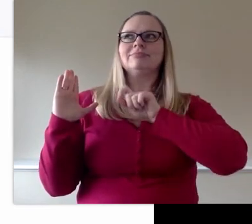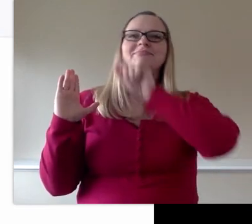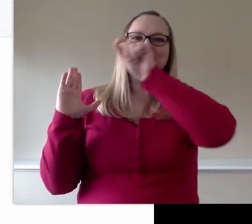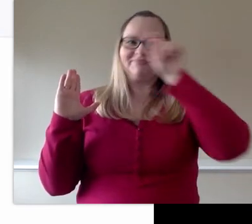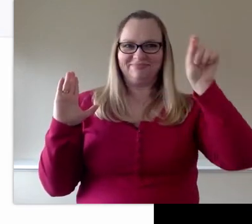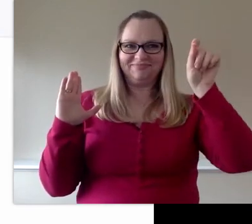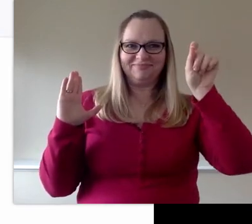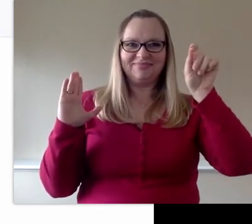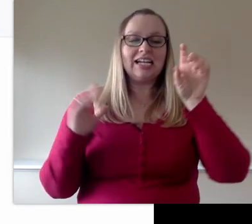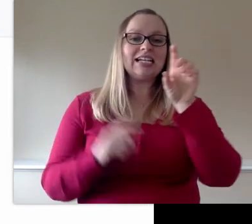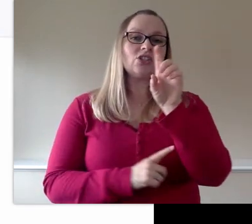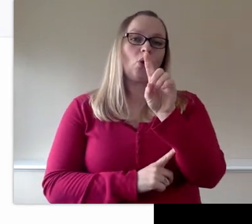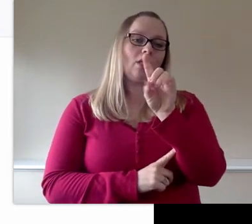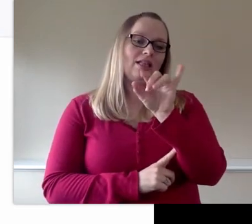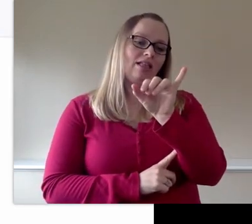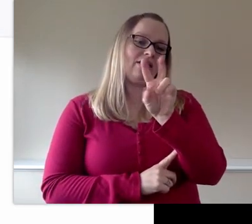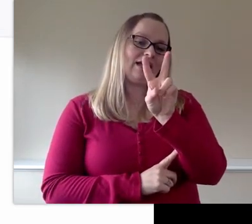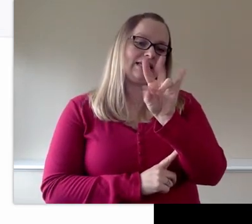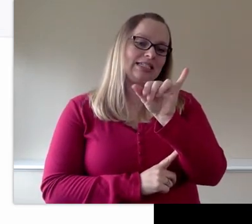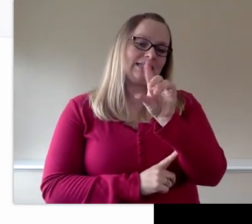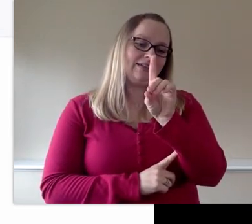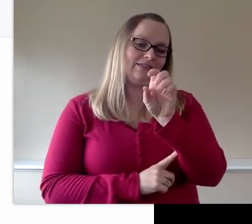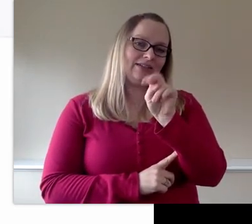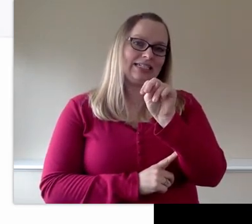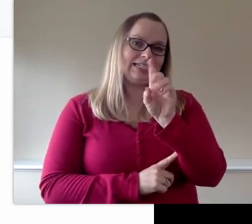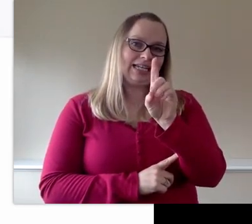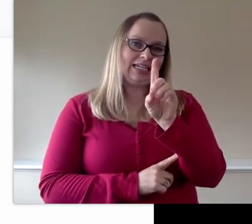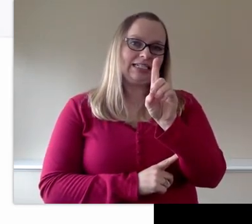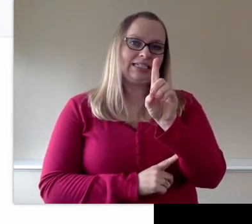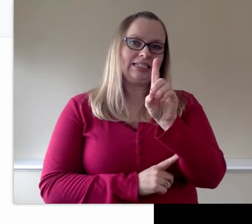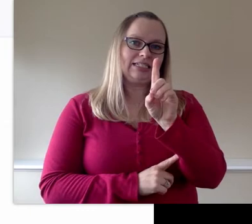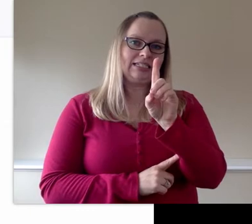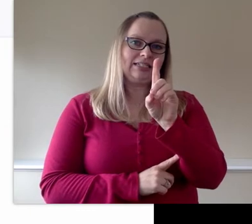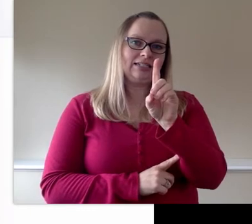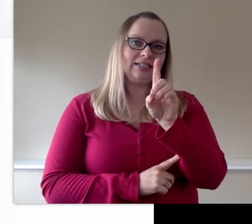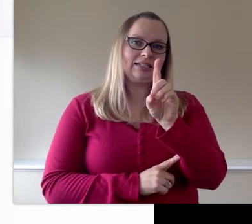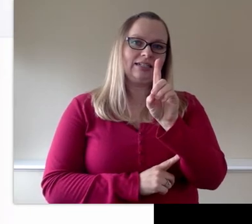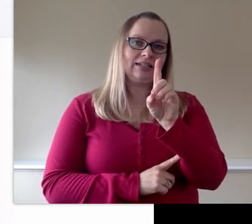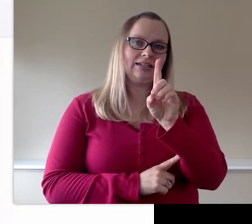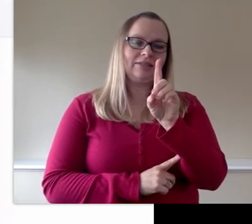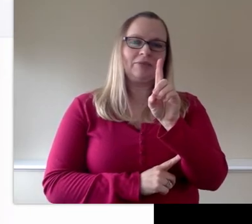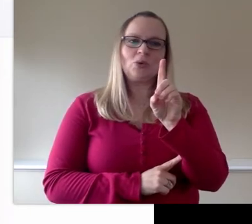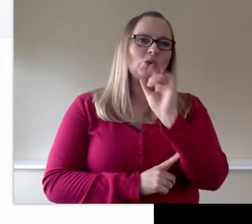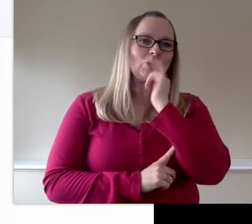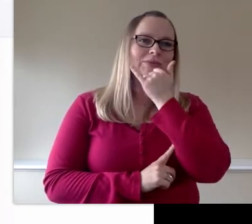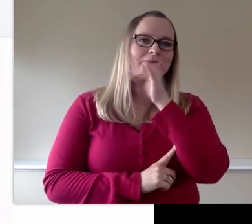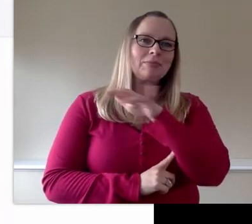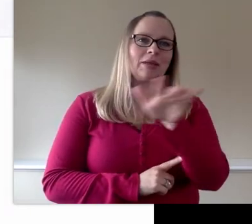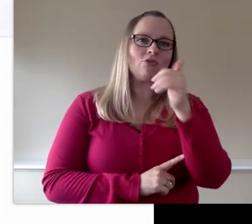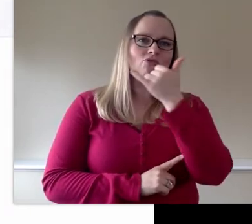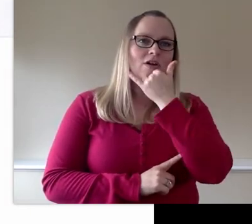dividend, oh, I see, I wrote a T instead of a